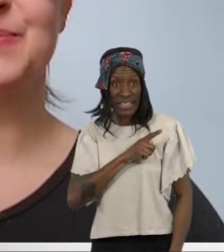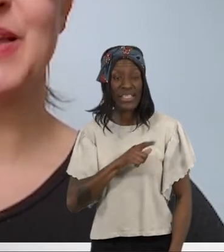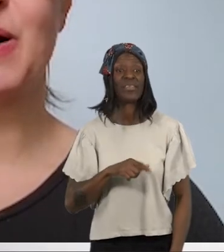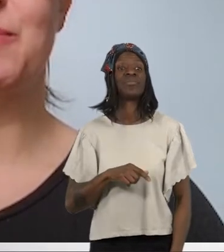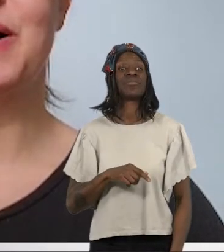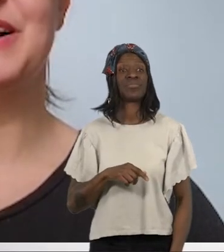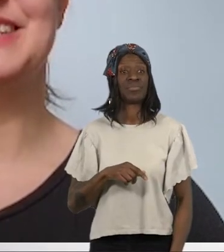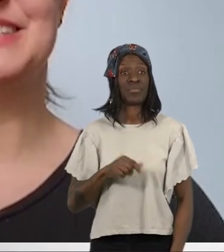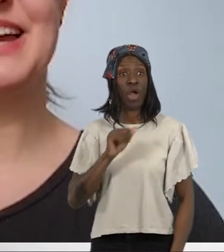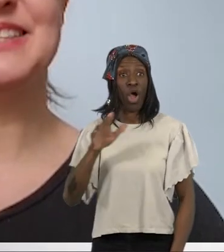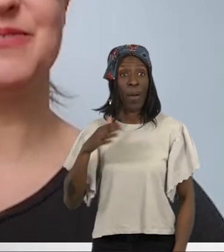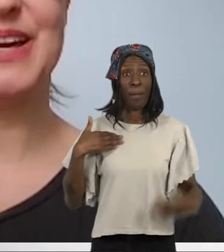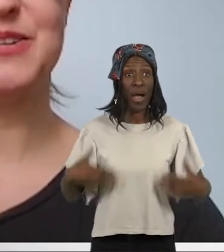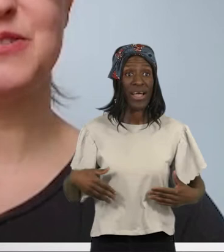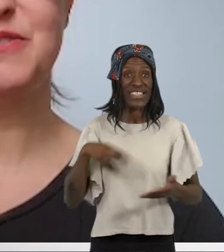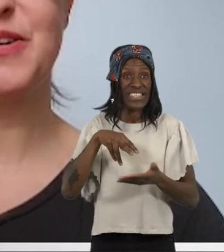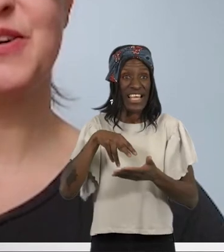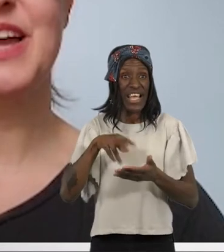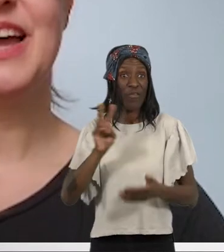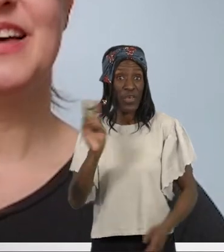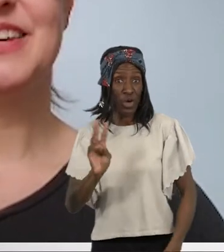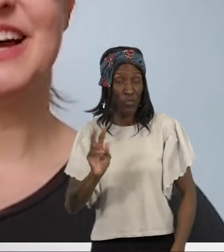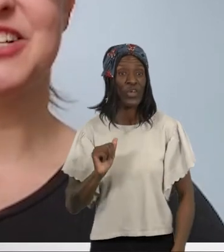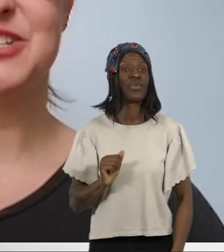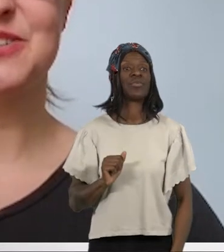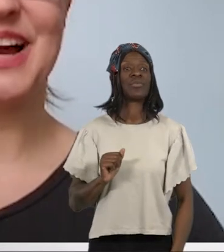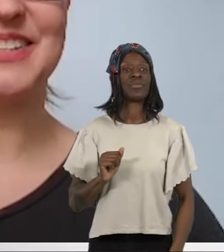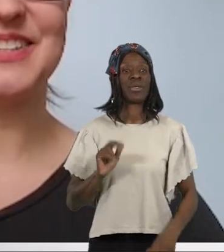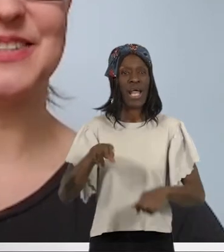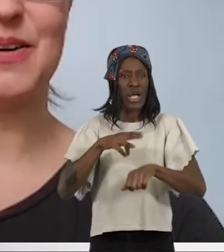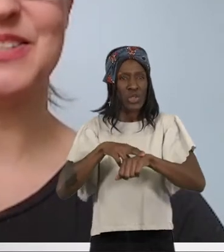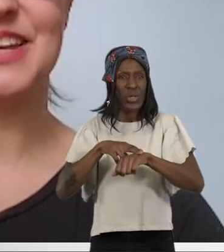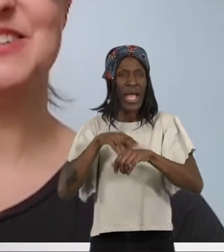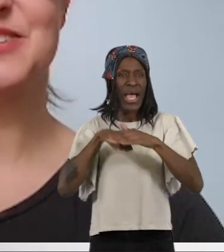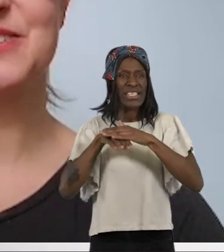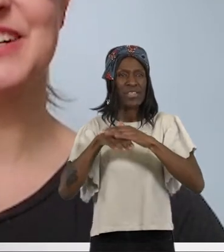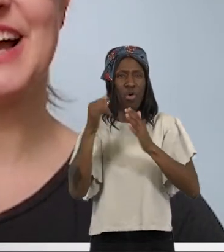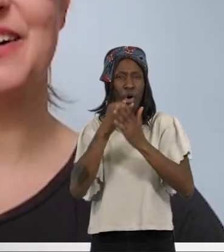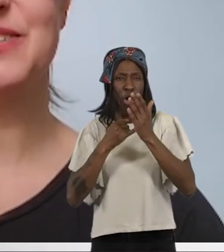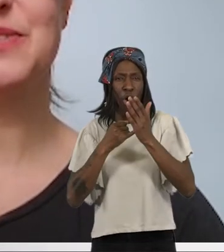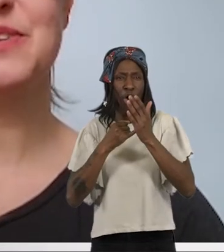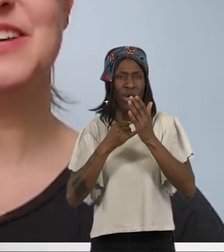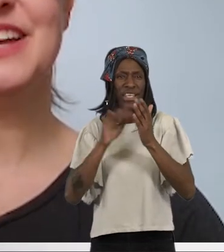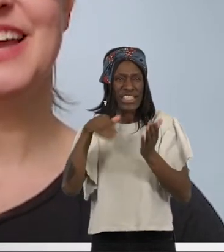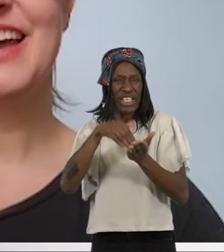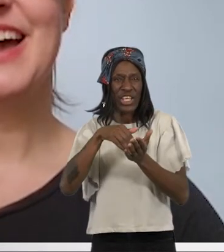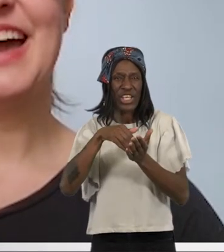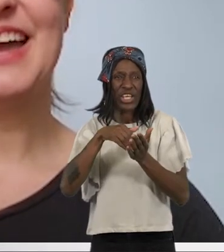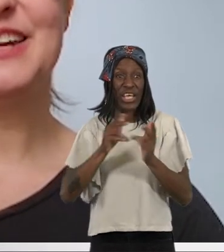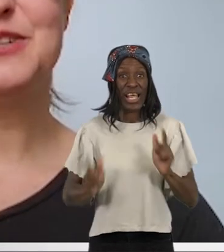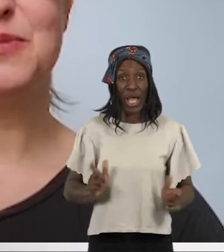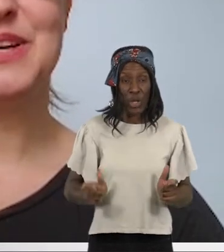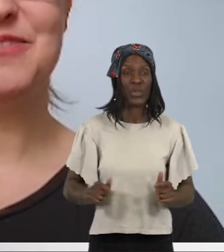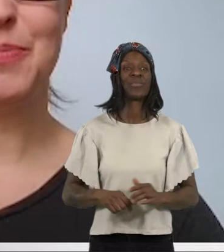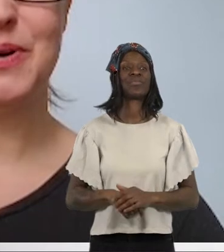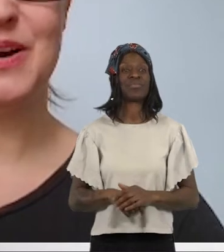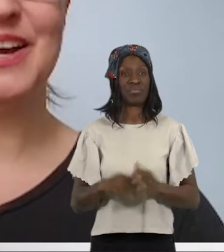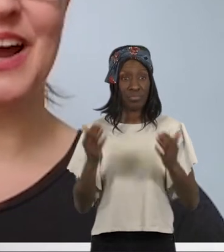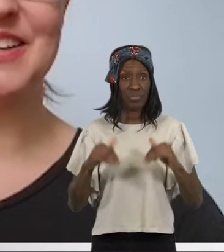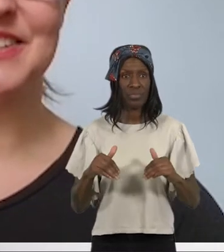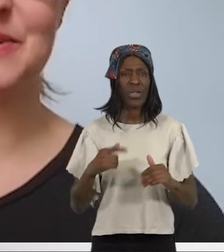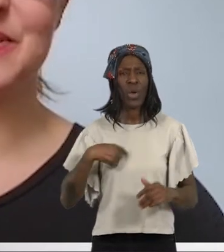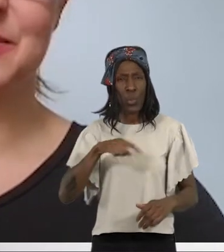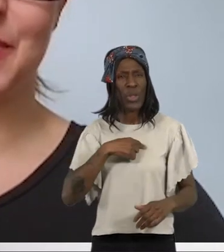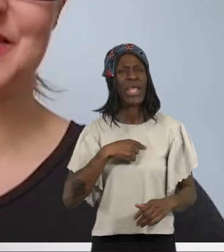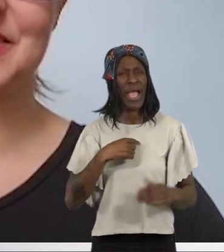Ontario, All Bodies Dance, Vancouver, the National Access Arts Centre in Calgary, And we've put